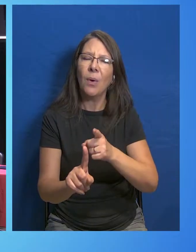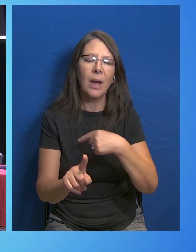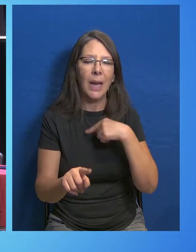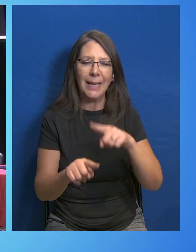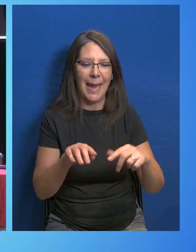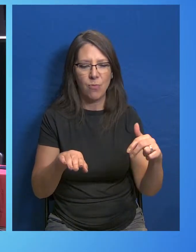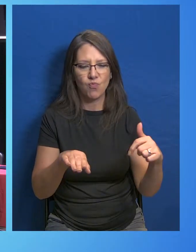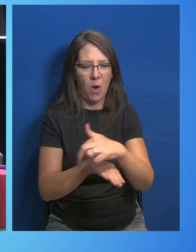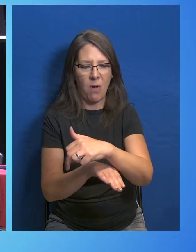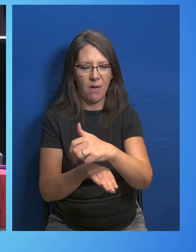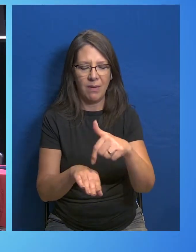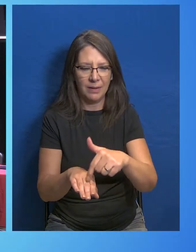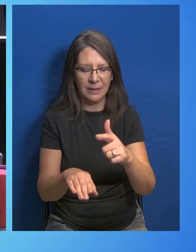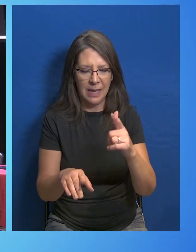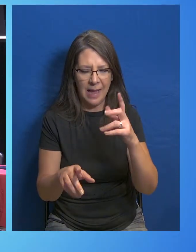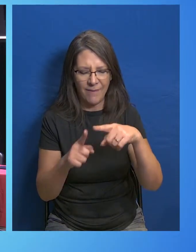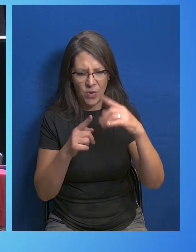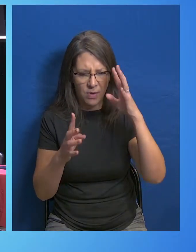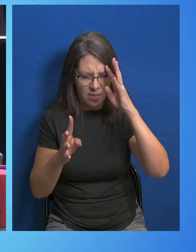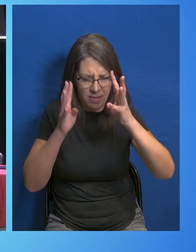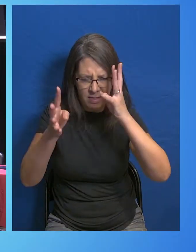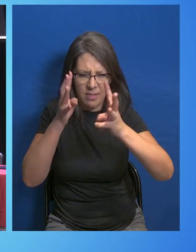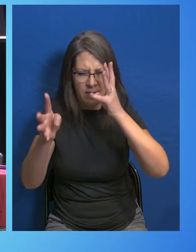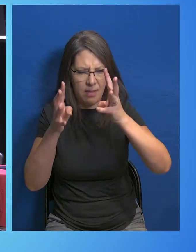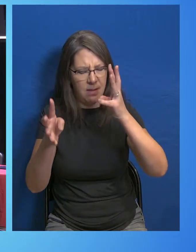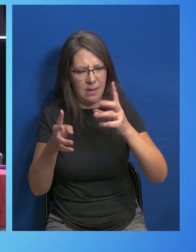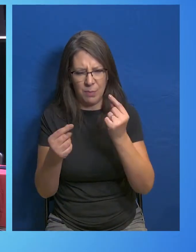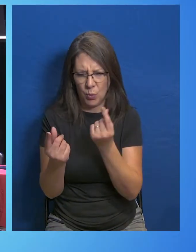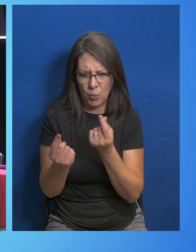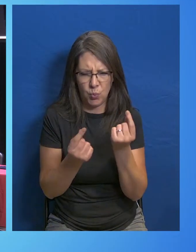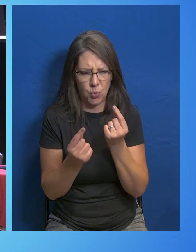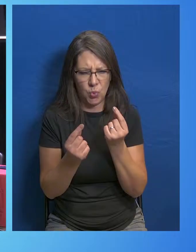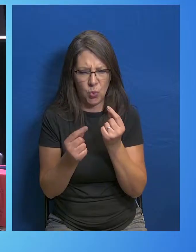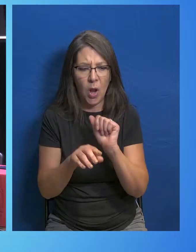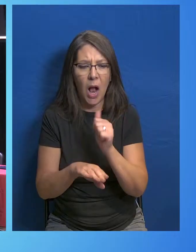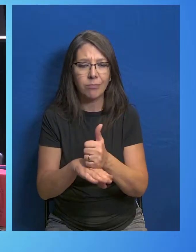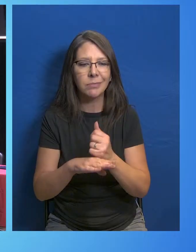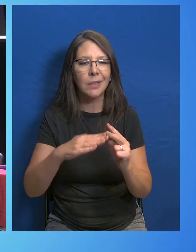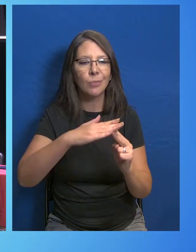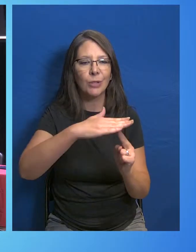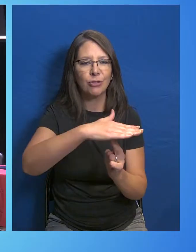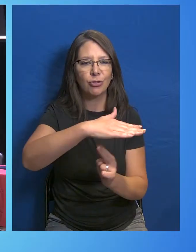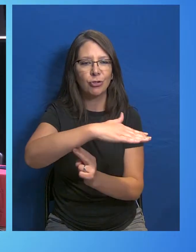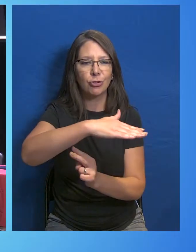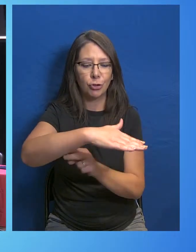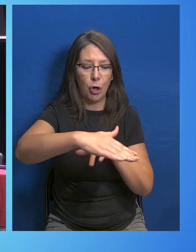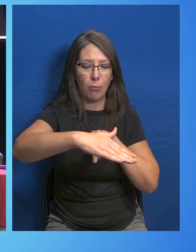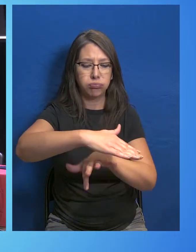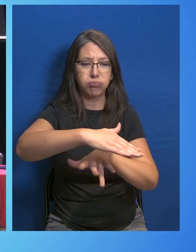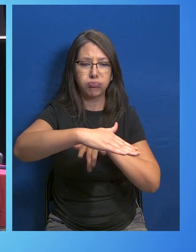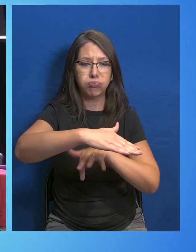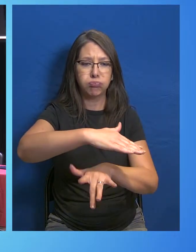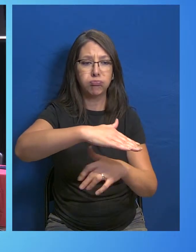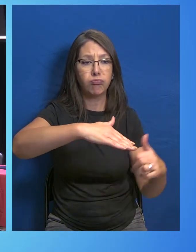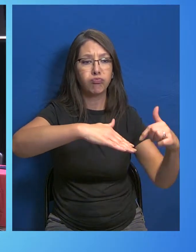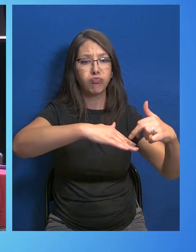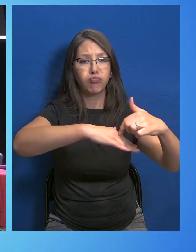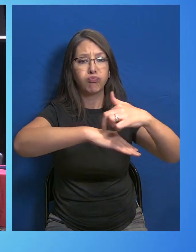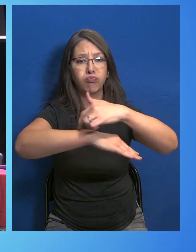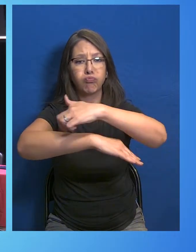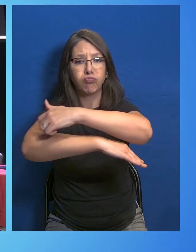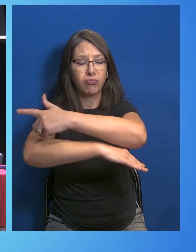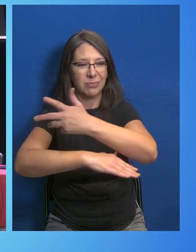cross. Ingenuity, strategy, and creativity got a bridge across the river that took care of that battle, and ultimately the war was